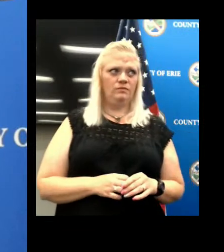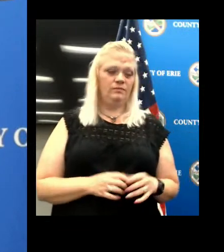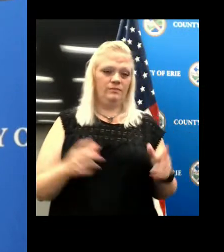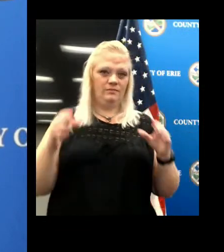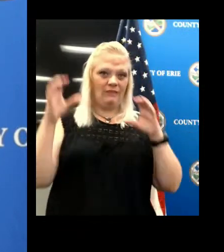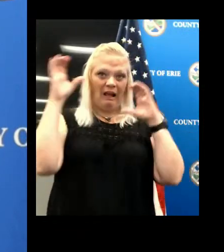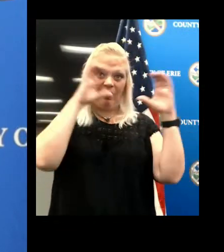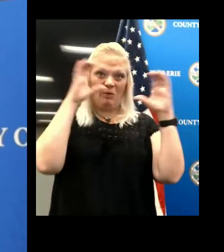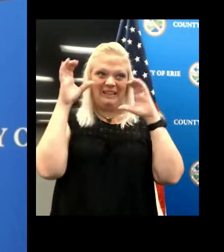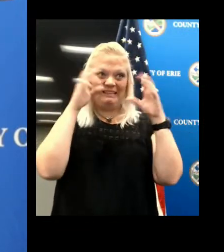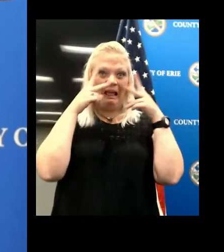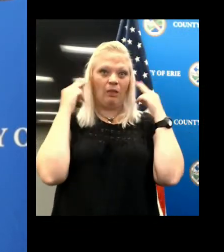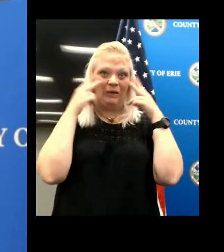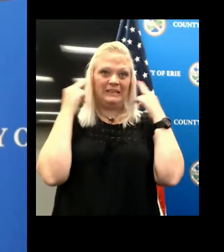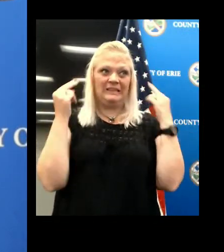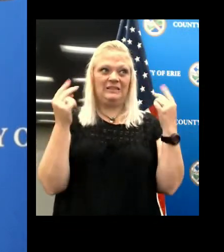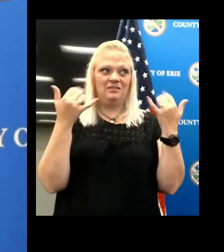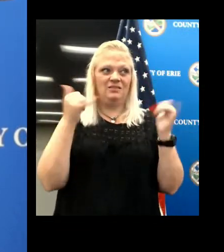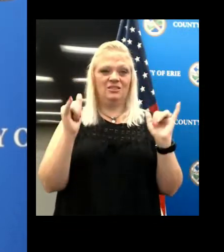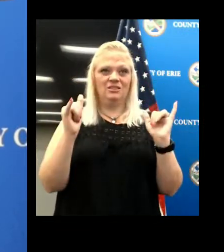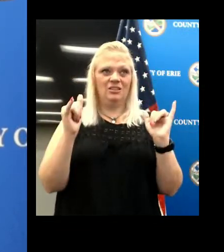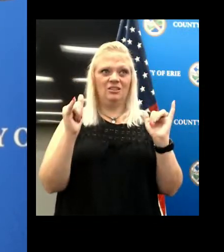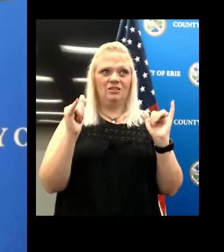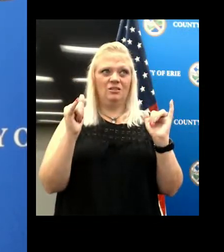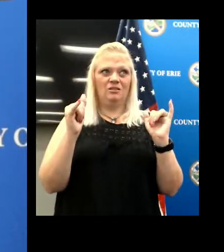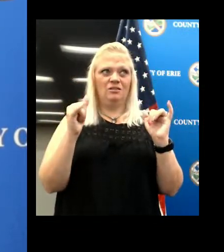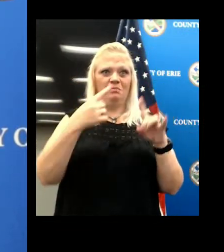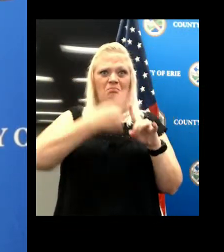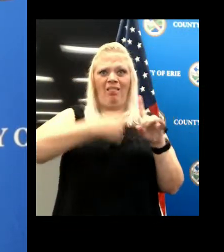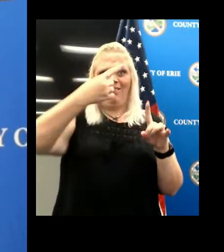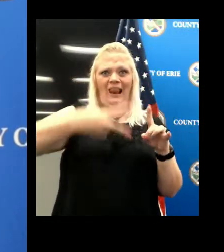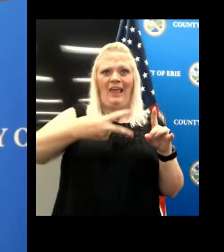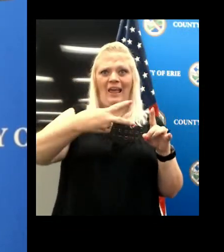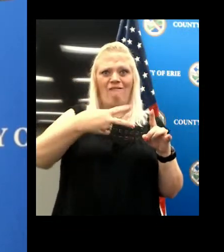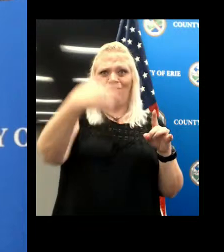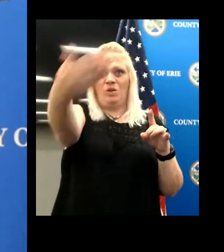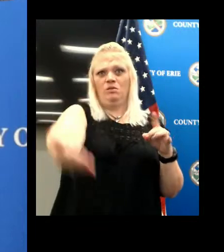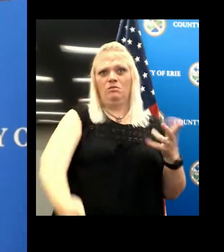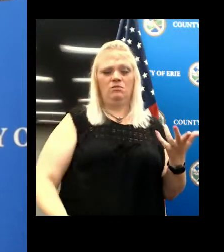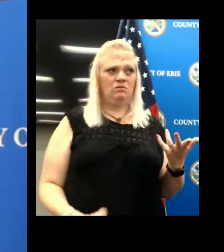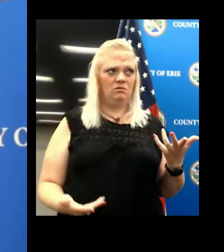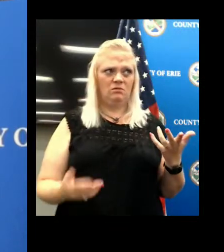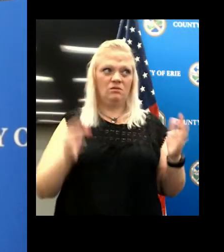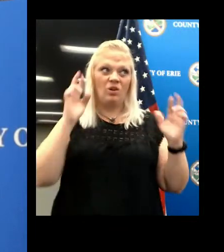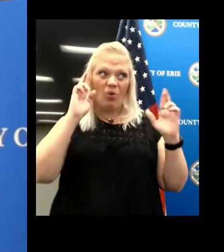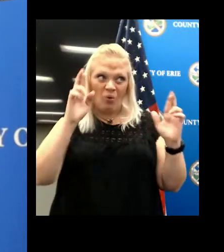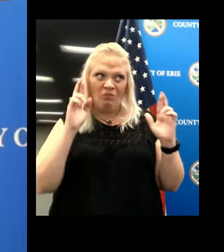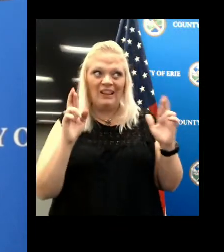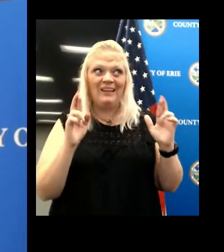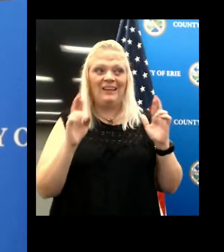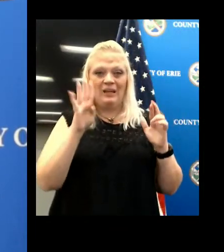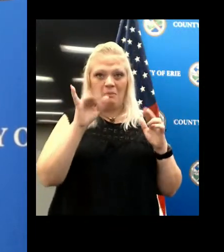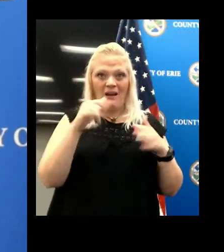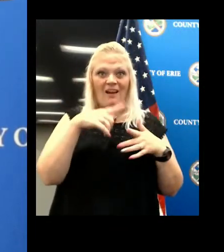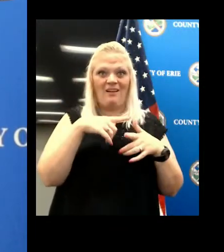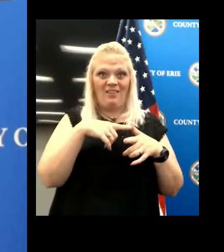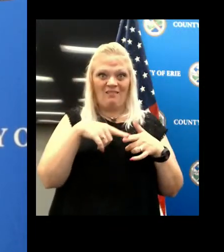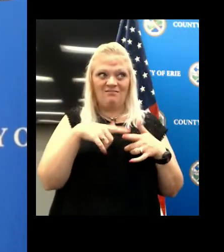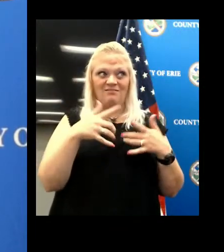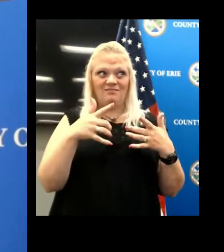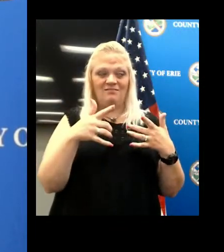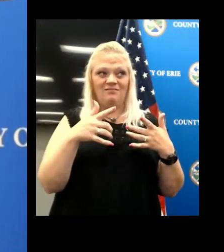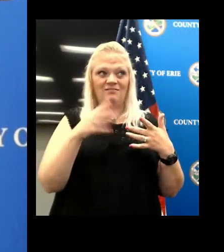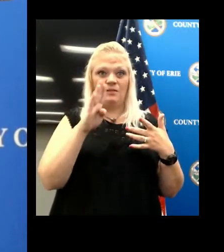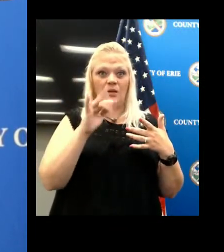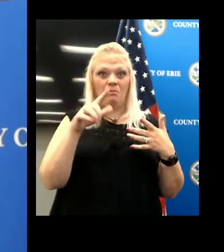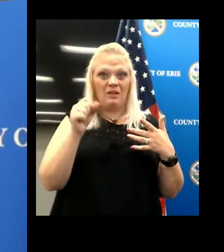Halloween is still more than a month and a half away. Let's hopefully by then the